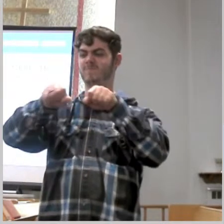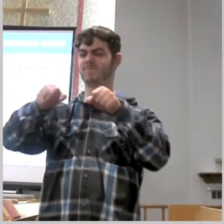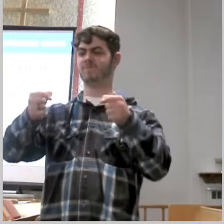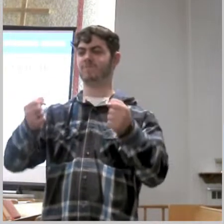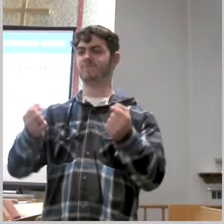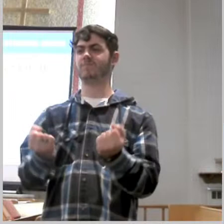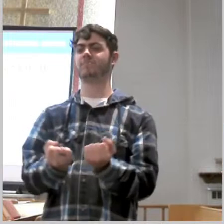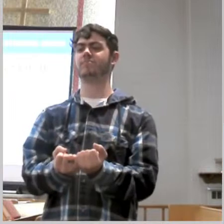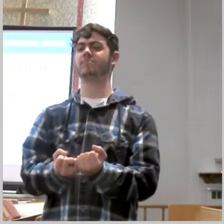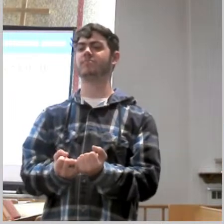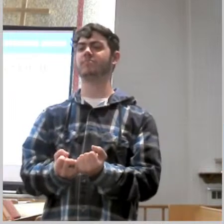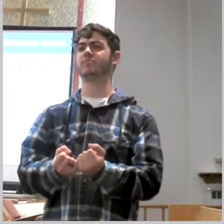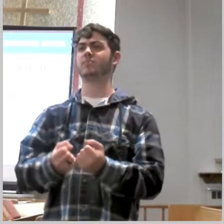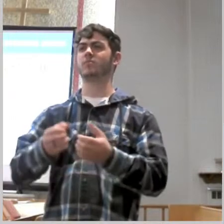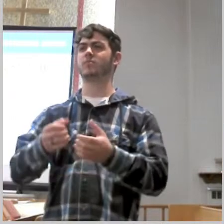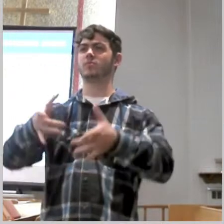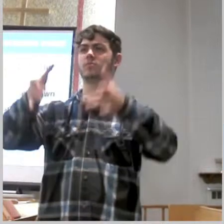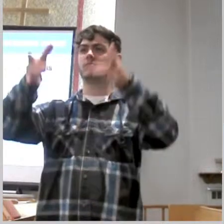or thorns